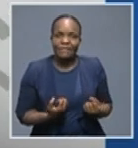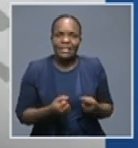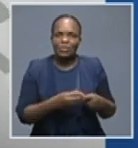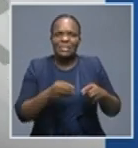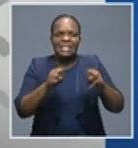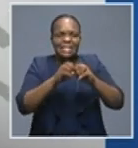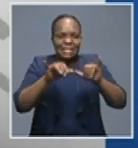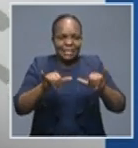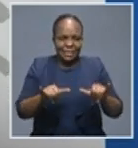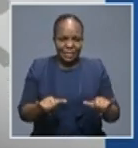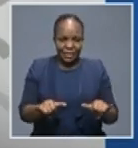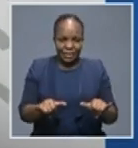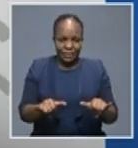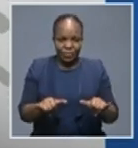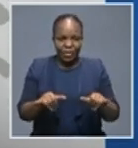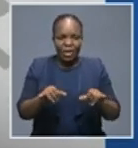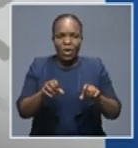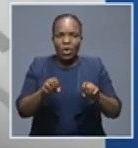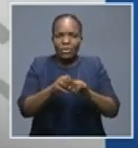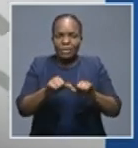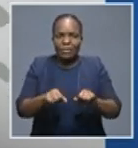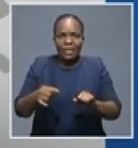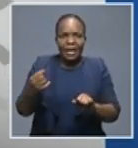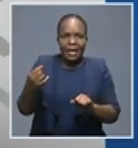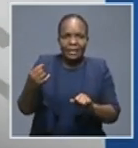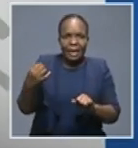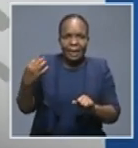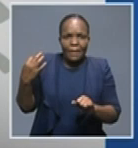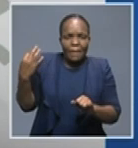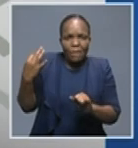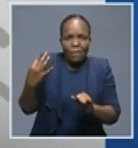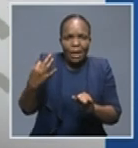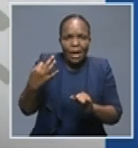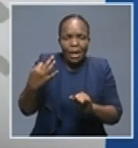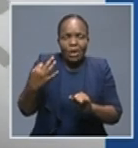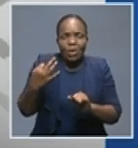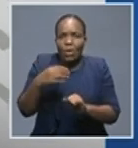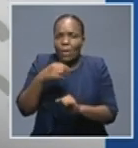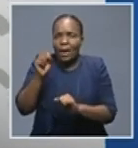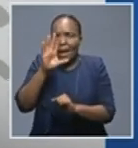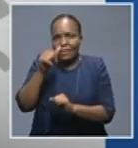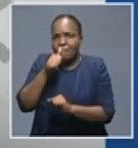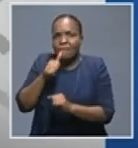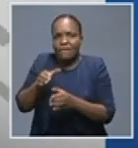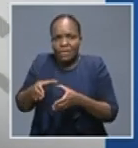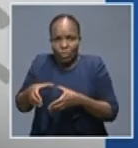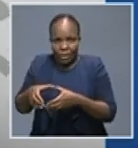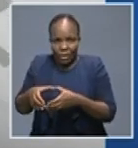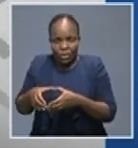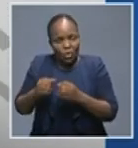mechanism that will facilitate the African private sector. So we decided that a